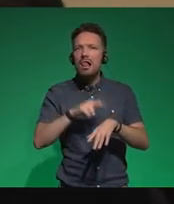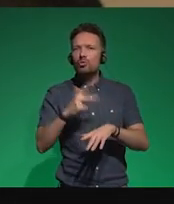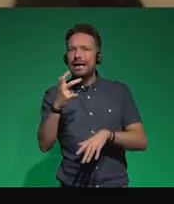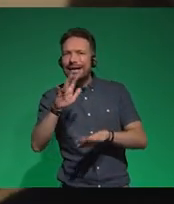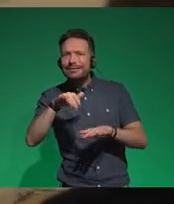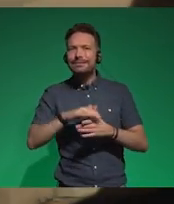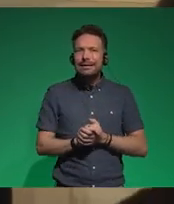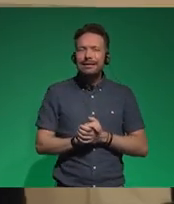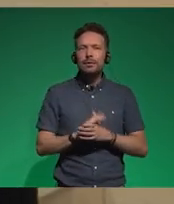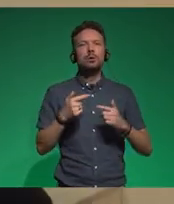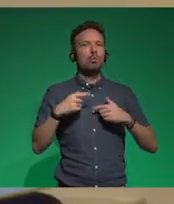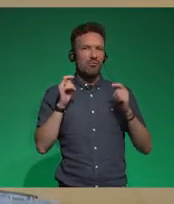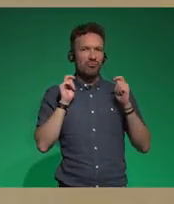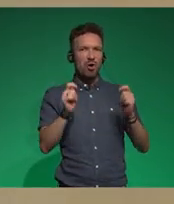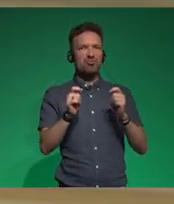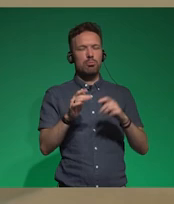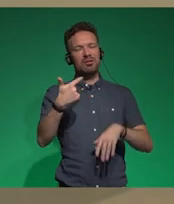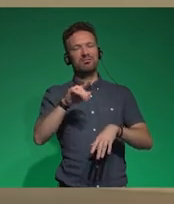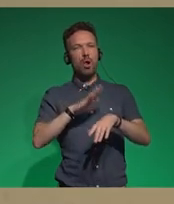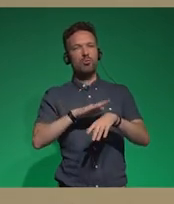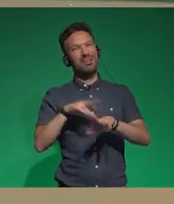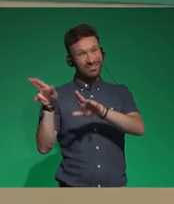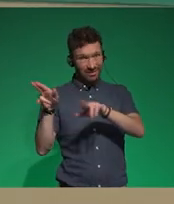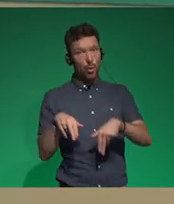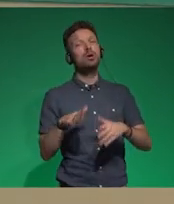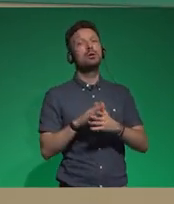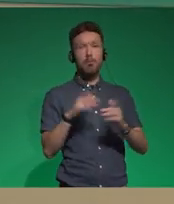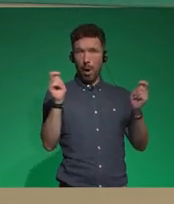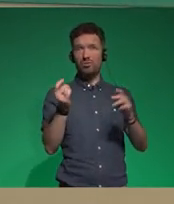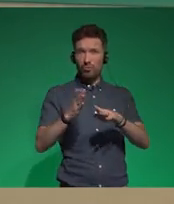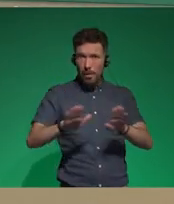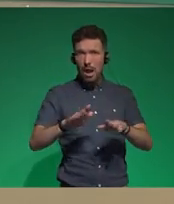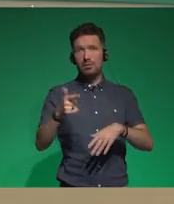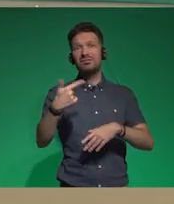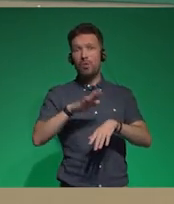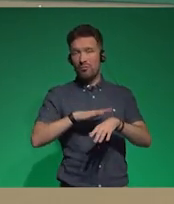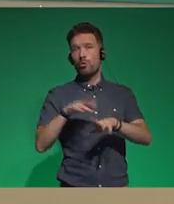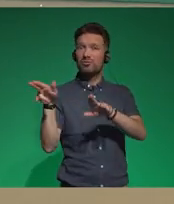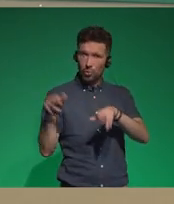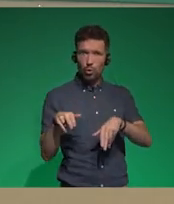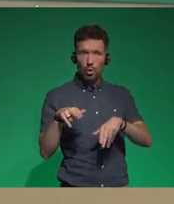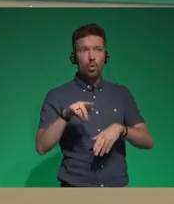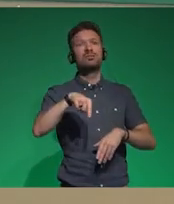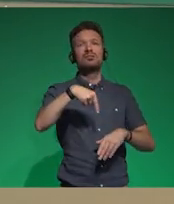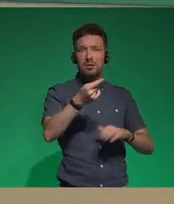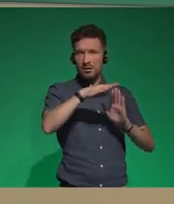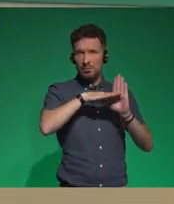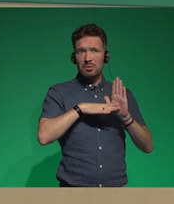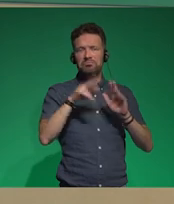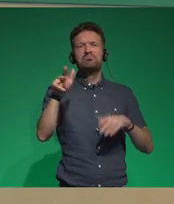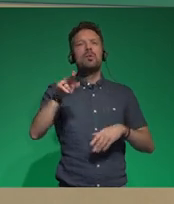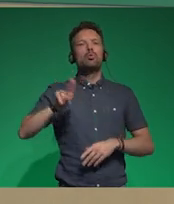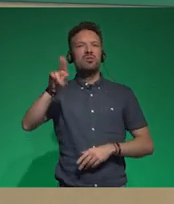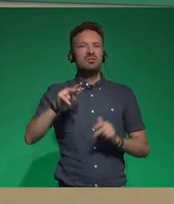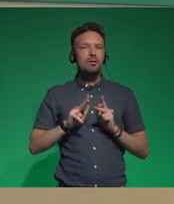at 12. And then we will follow up with our dear partners from the University of Göttingen